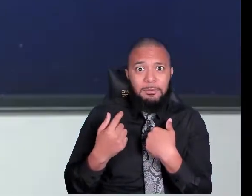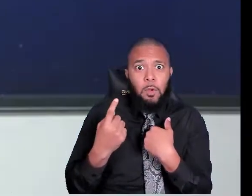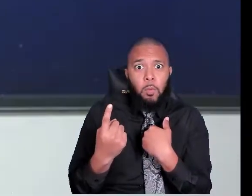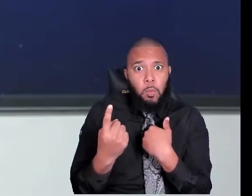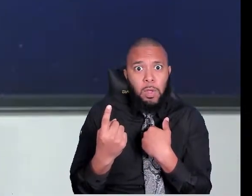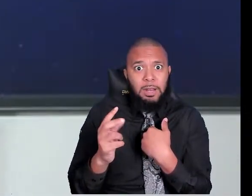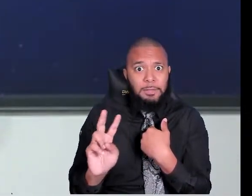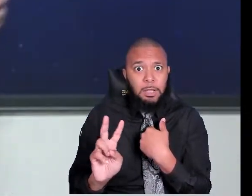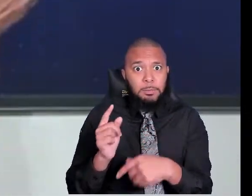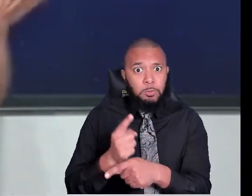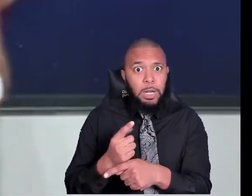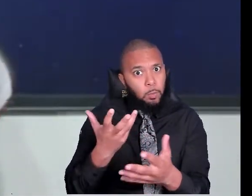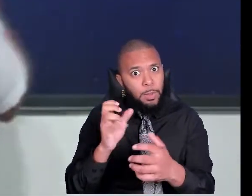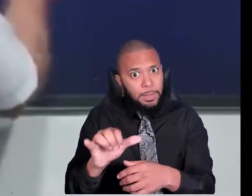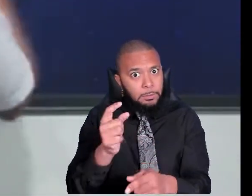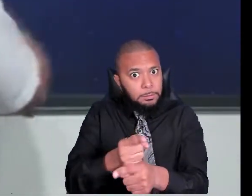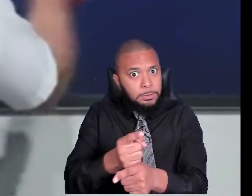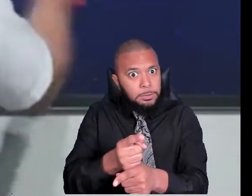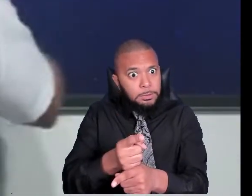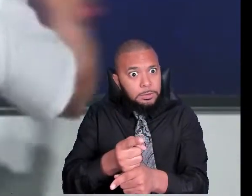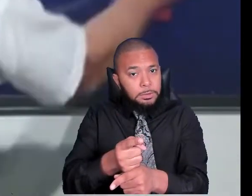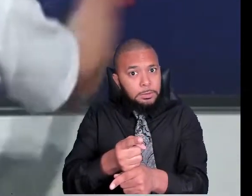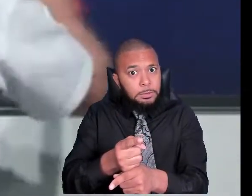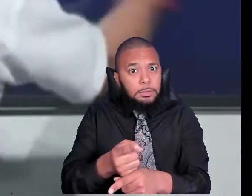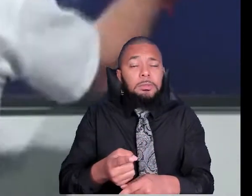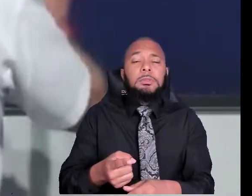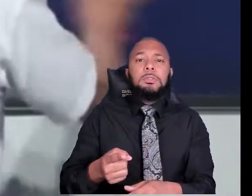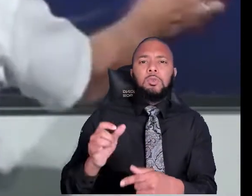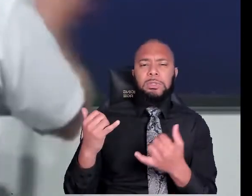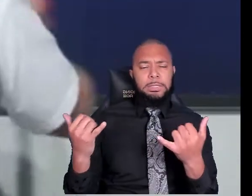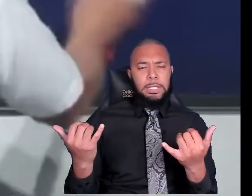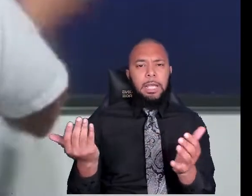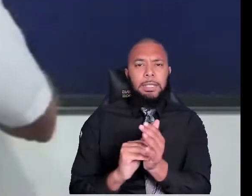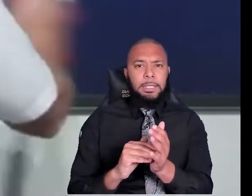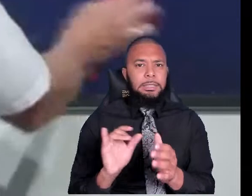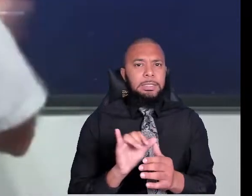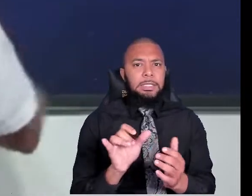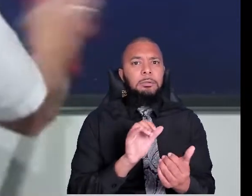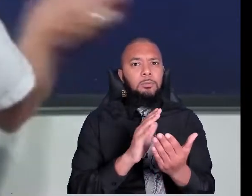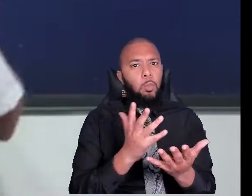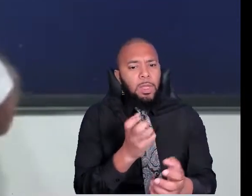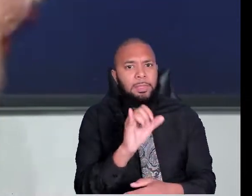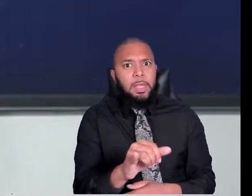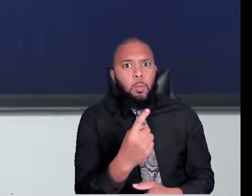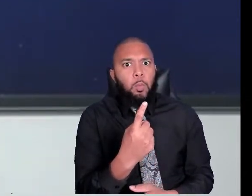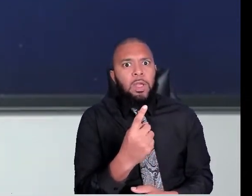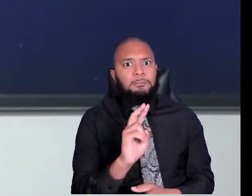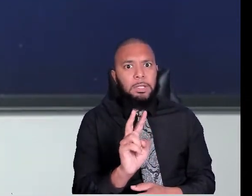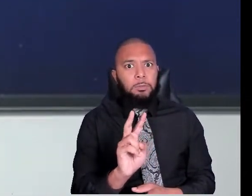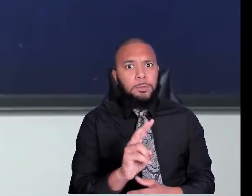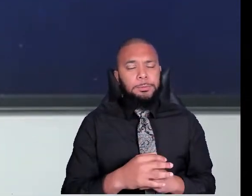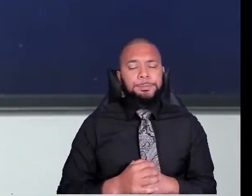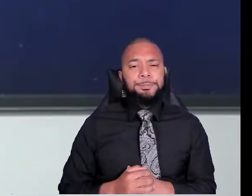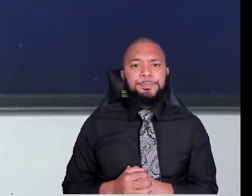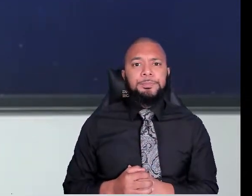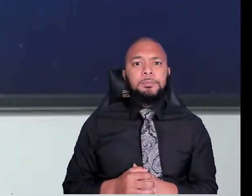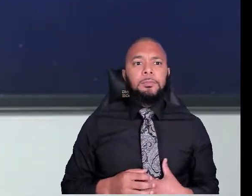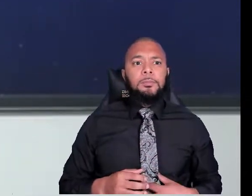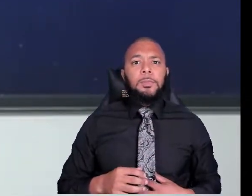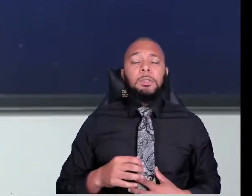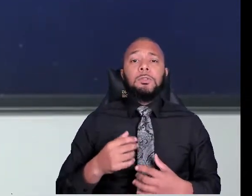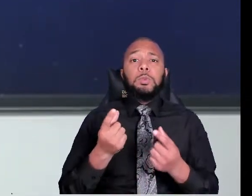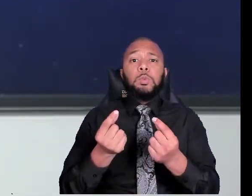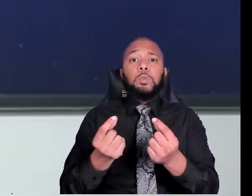variable. So instead of just adding these equations together, I'm going to take the